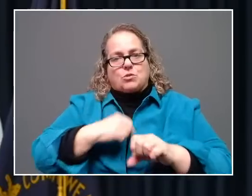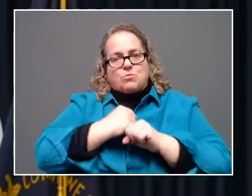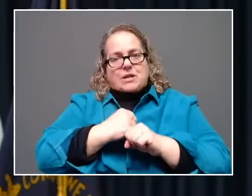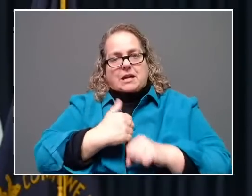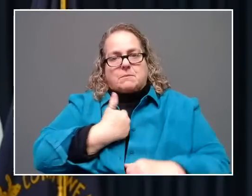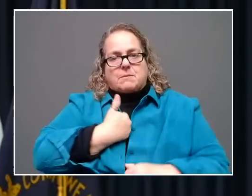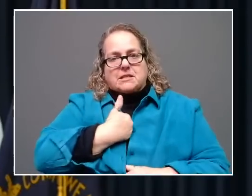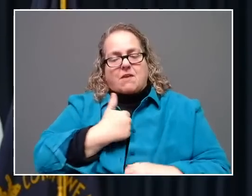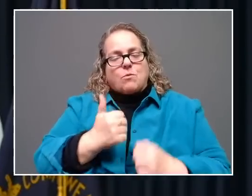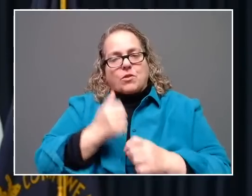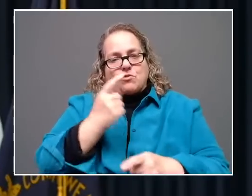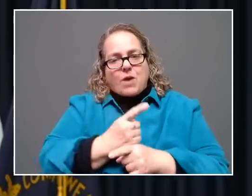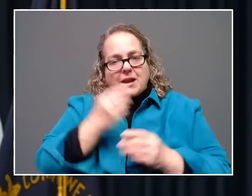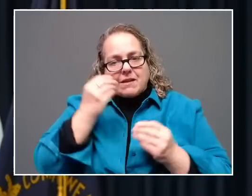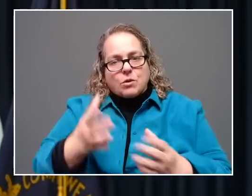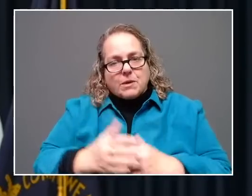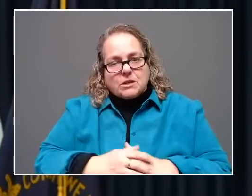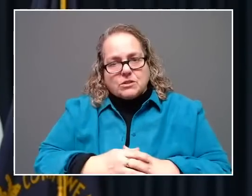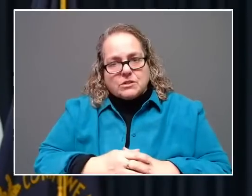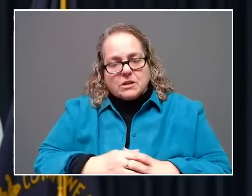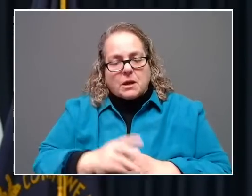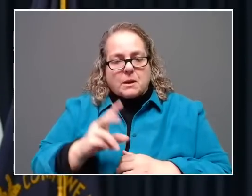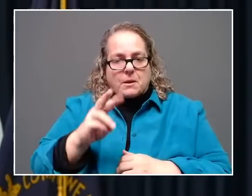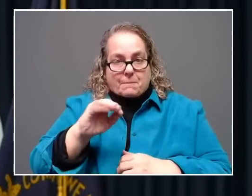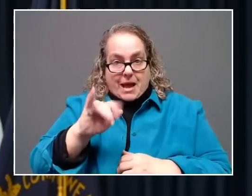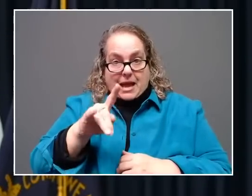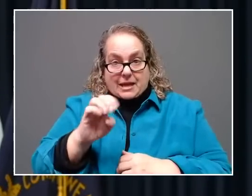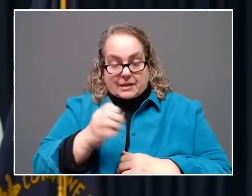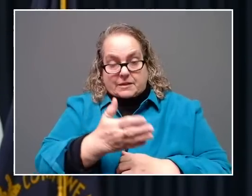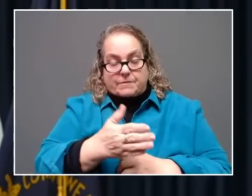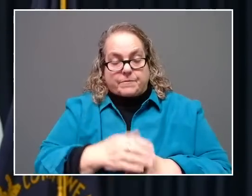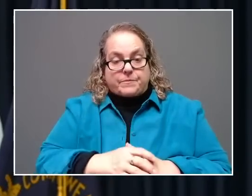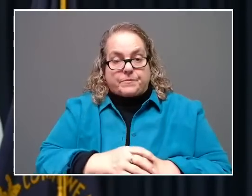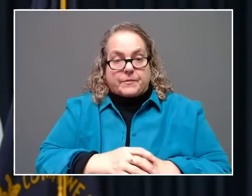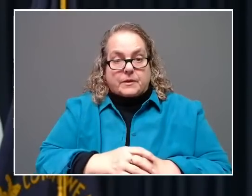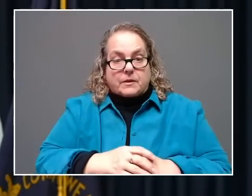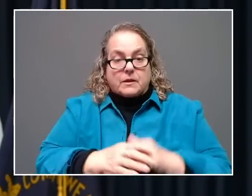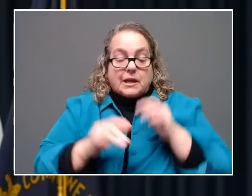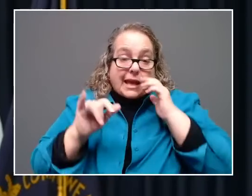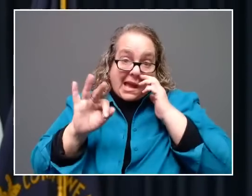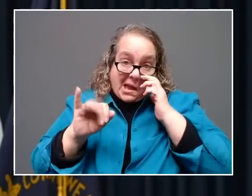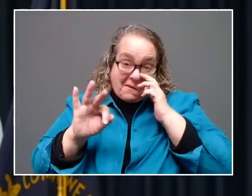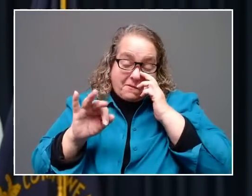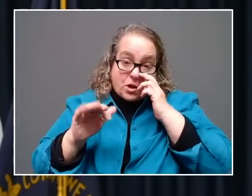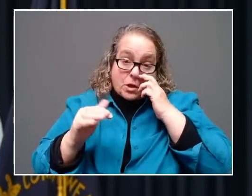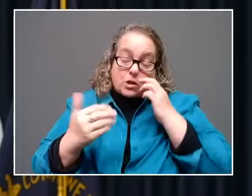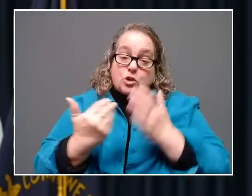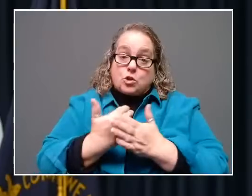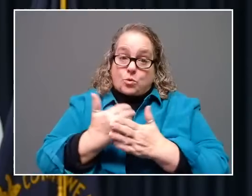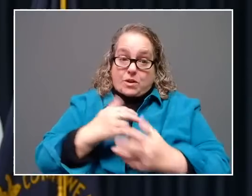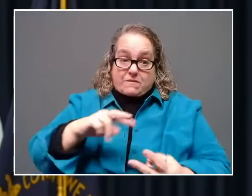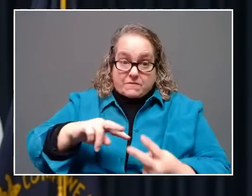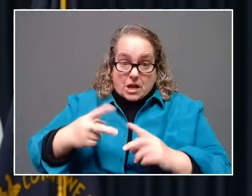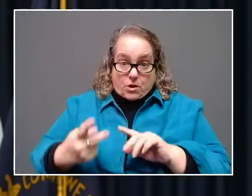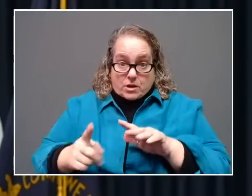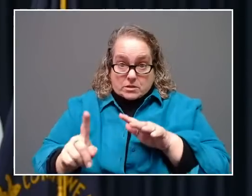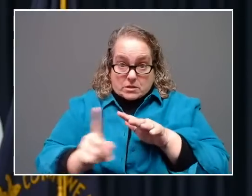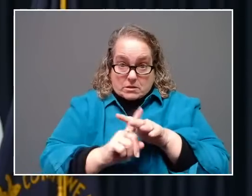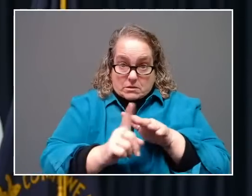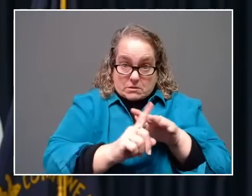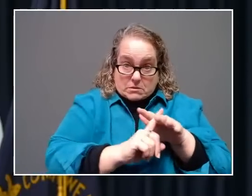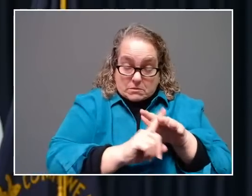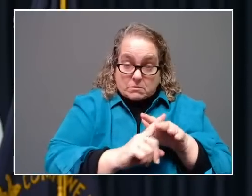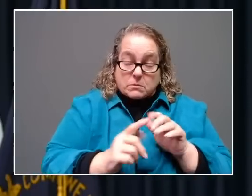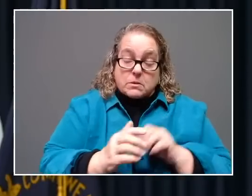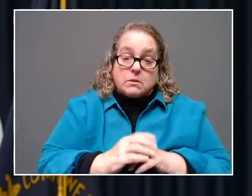So if there are new variants that emerge, like the sub-Omicron variant, Mhm. in Europe, and this